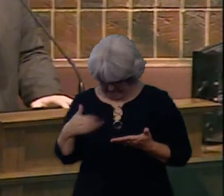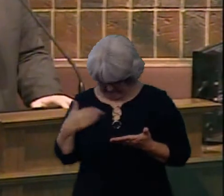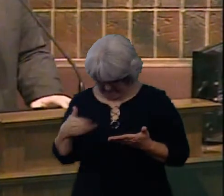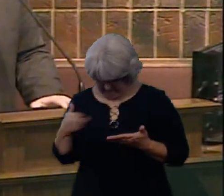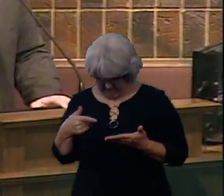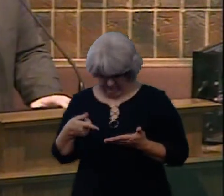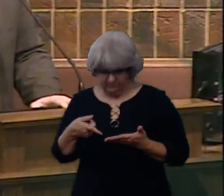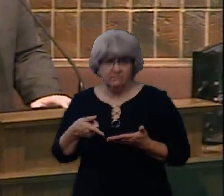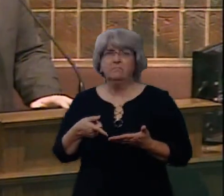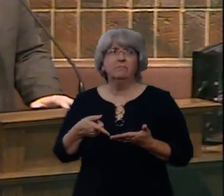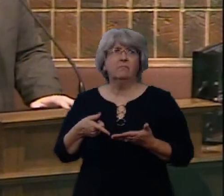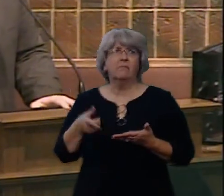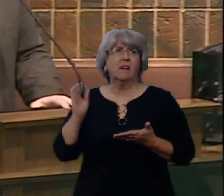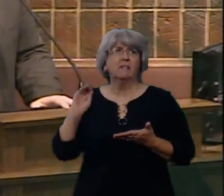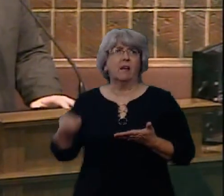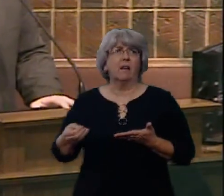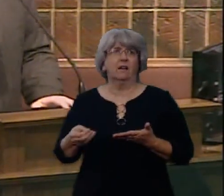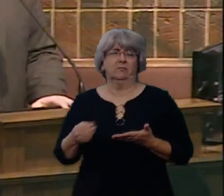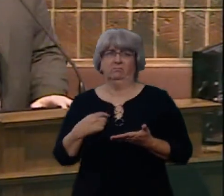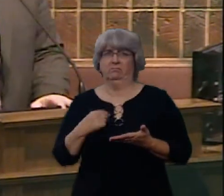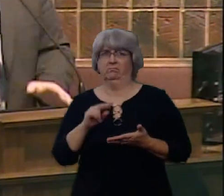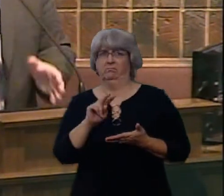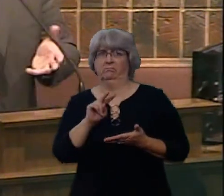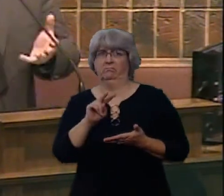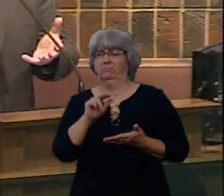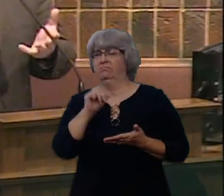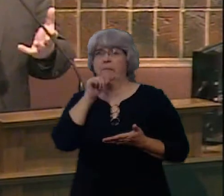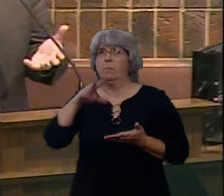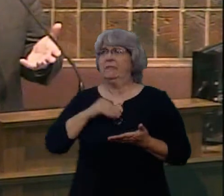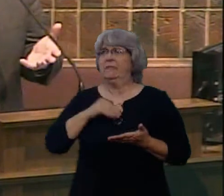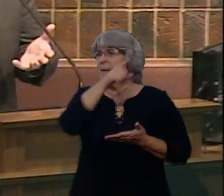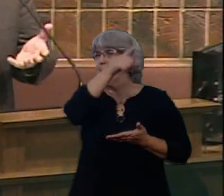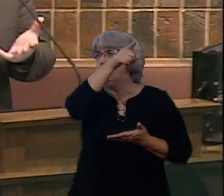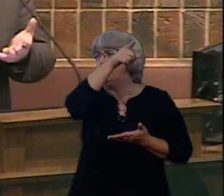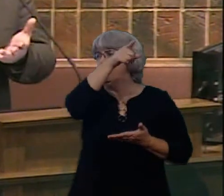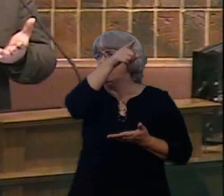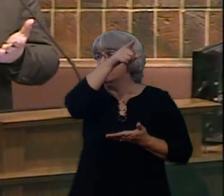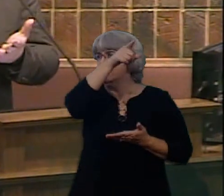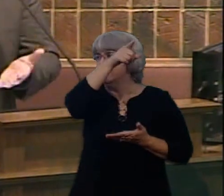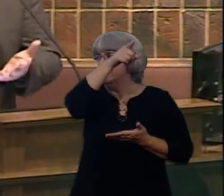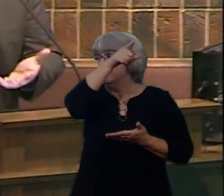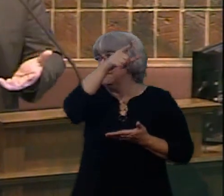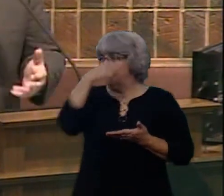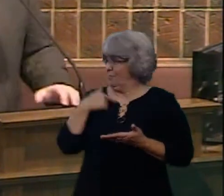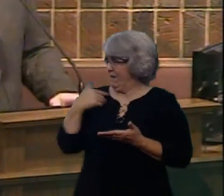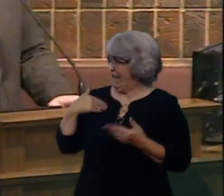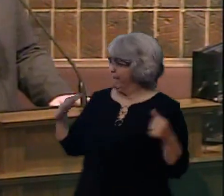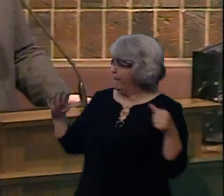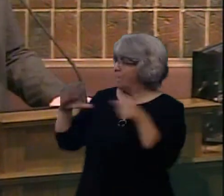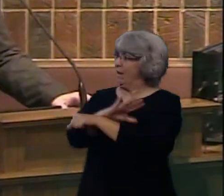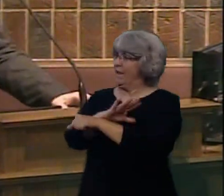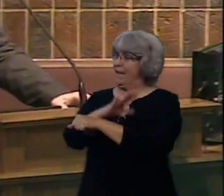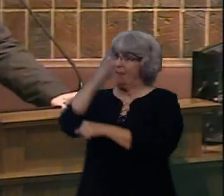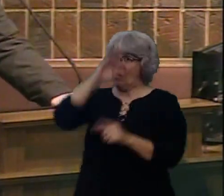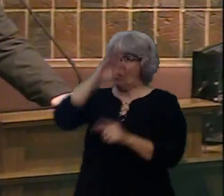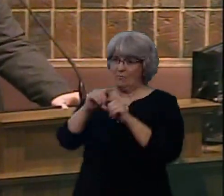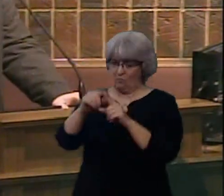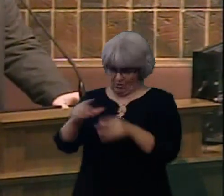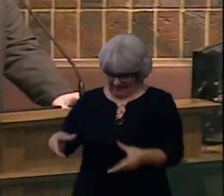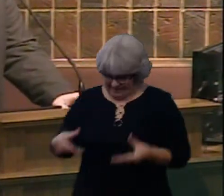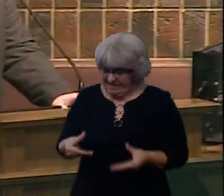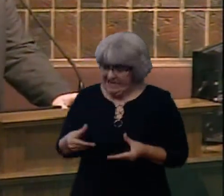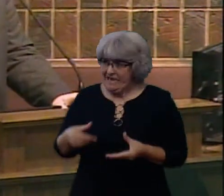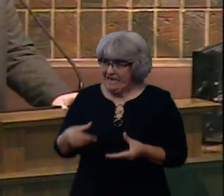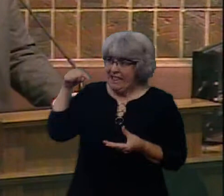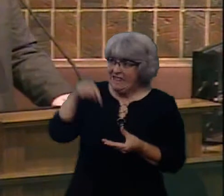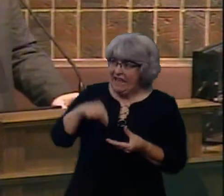to accept that. We are established that we have the Word of God, the completed Word of God directly in front of us. So